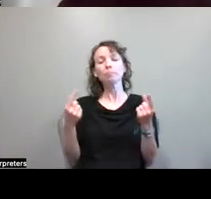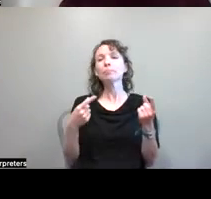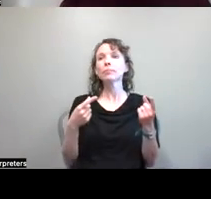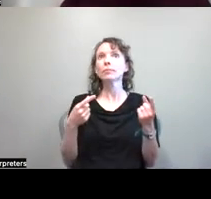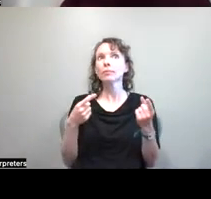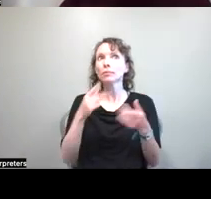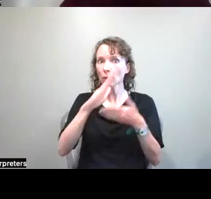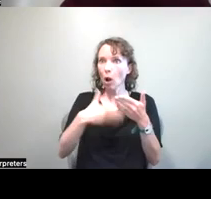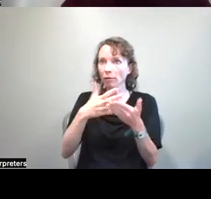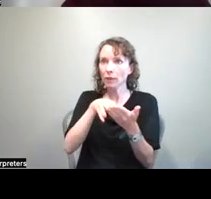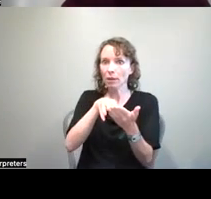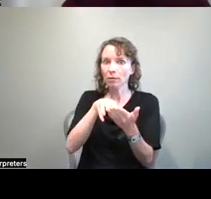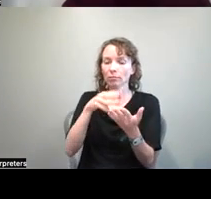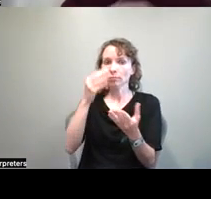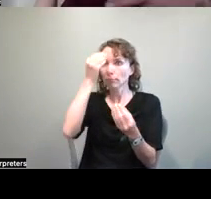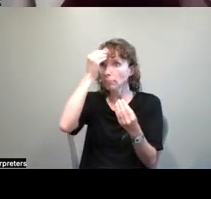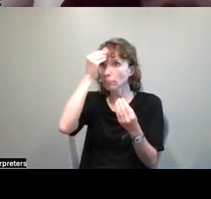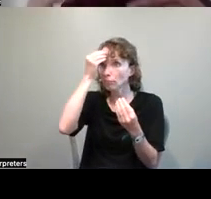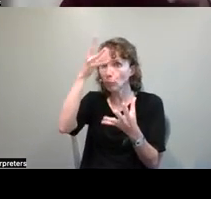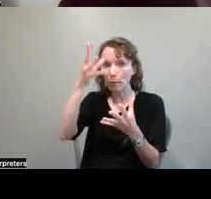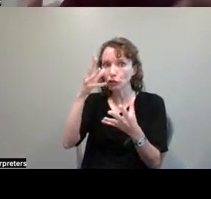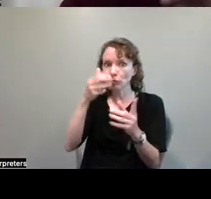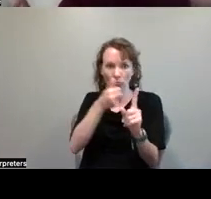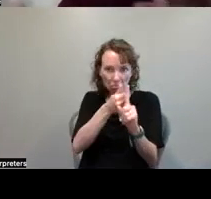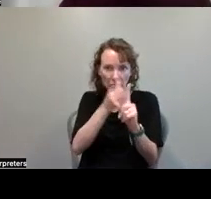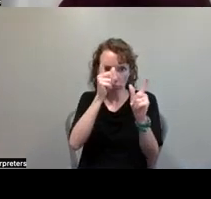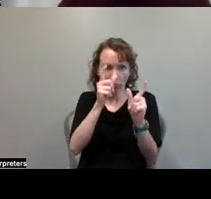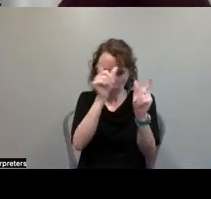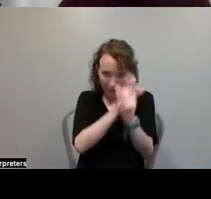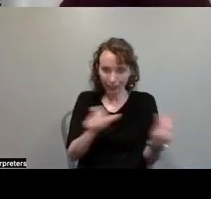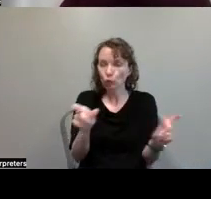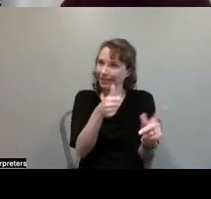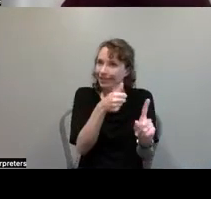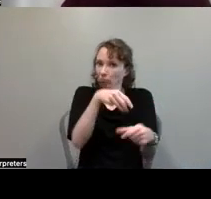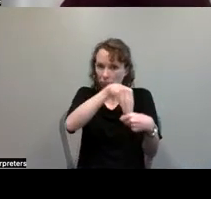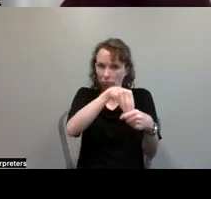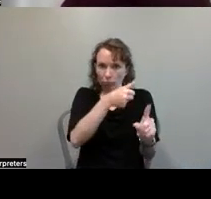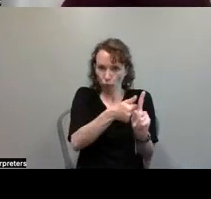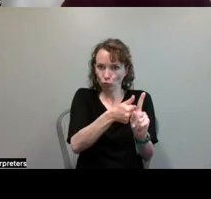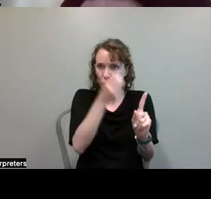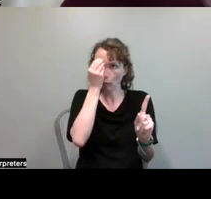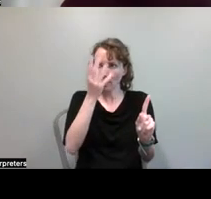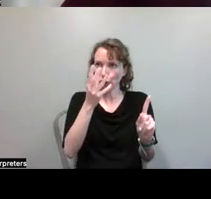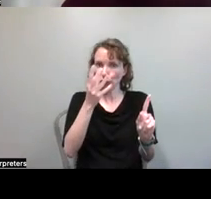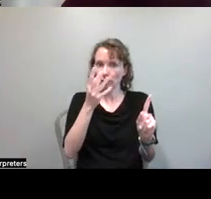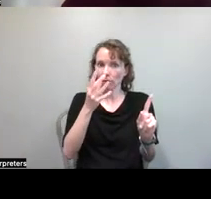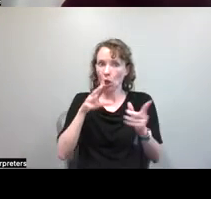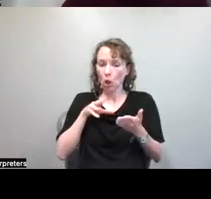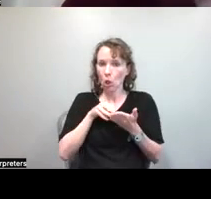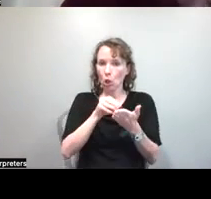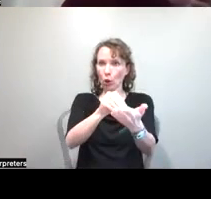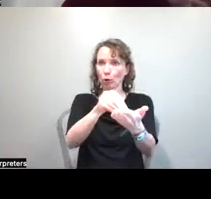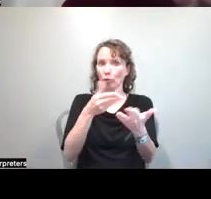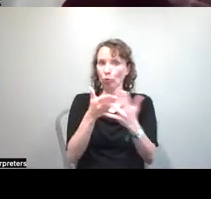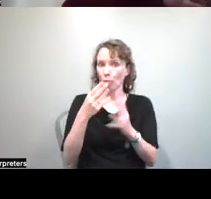information that's being learned from just this sequence intrinsic information is in this efficient